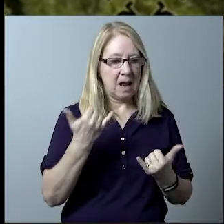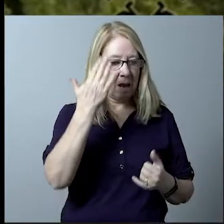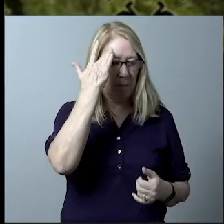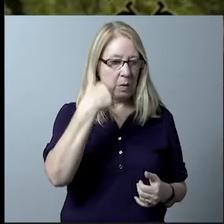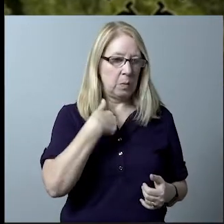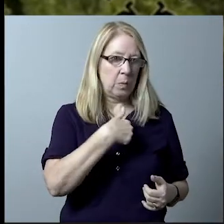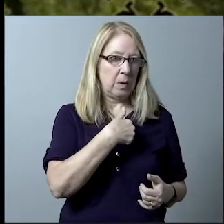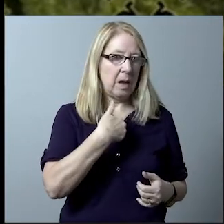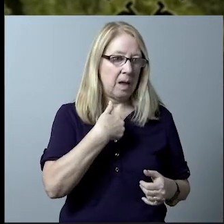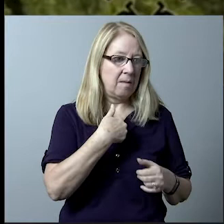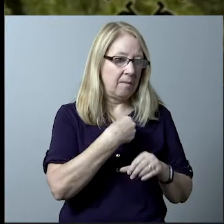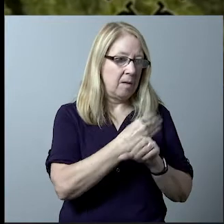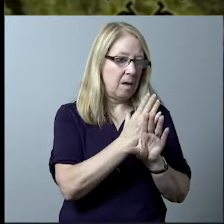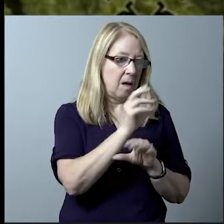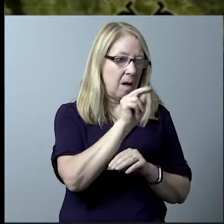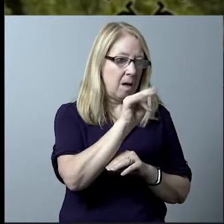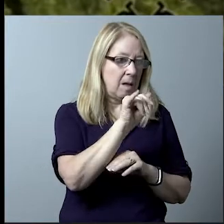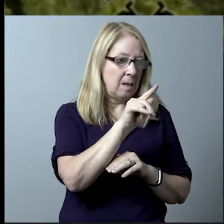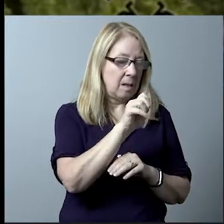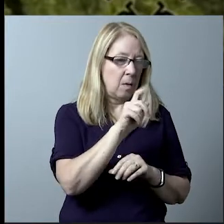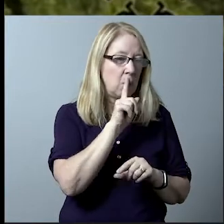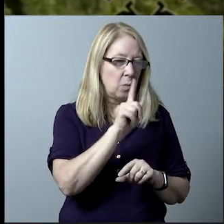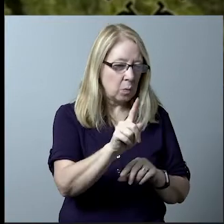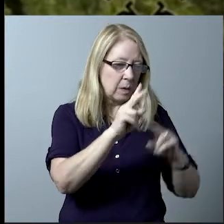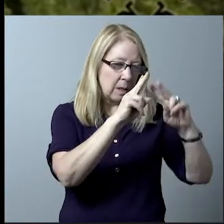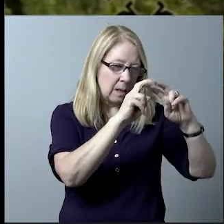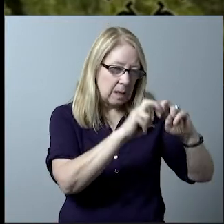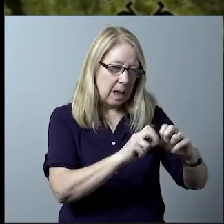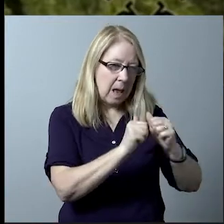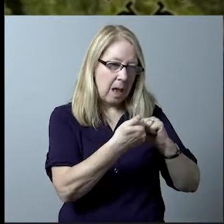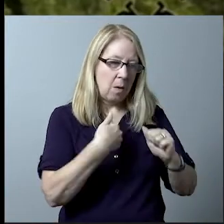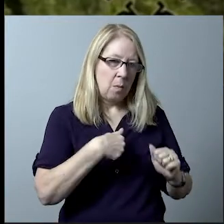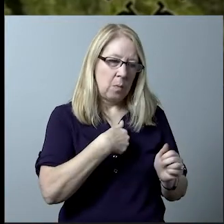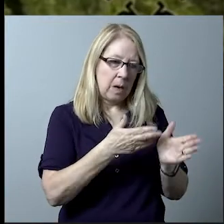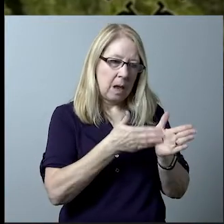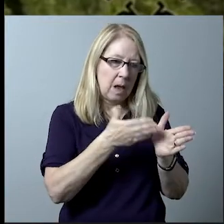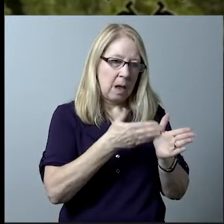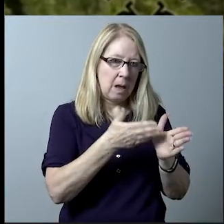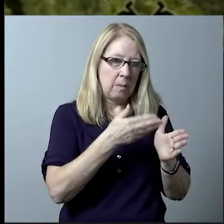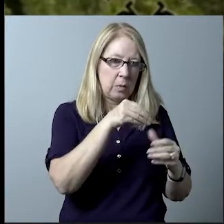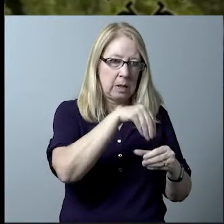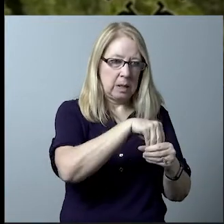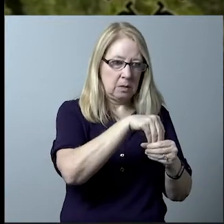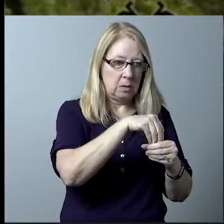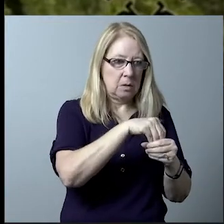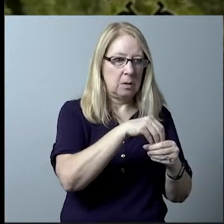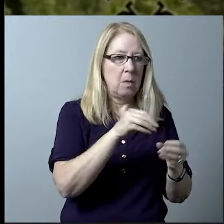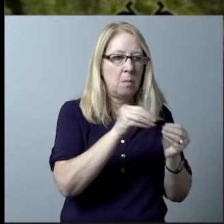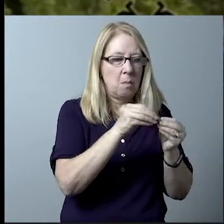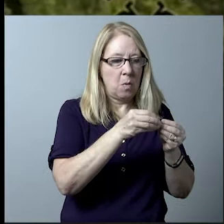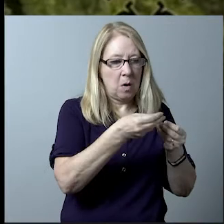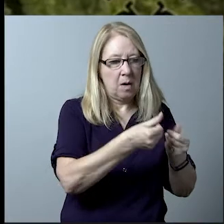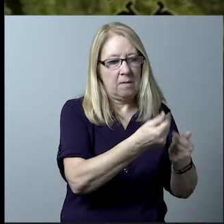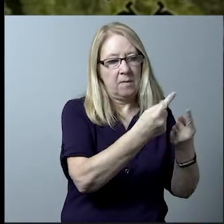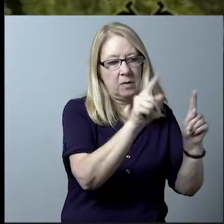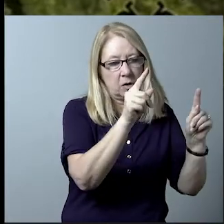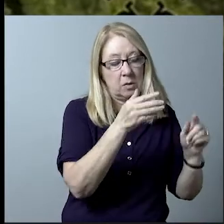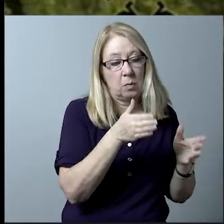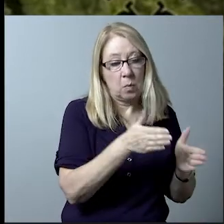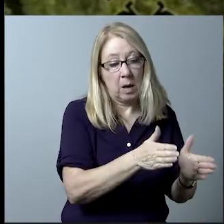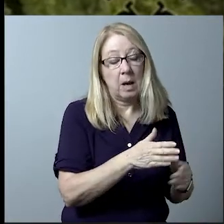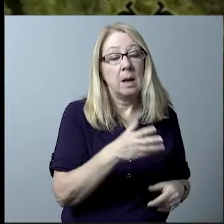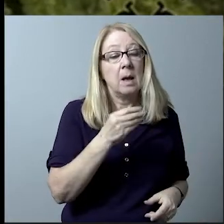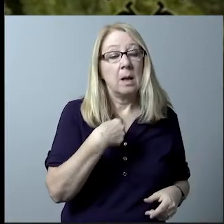year, since now we're having such an online presence, to take a look at how we operate internally and to make that a much more